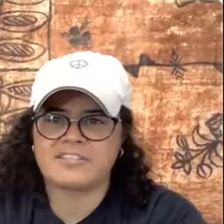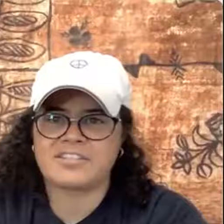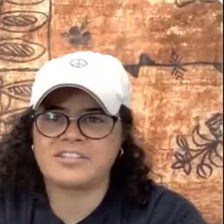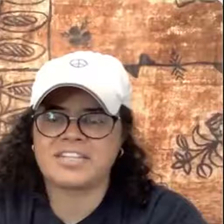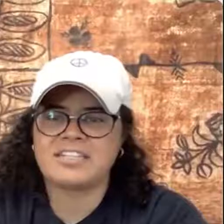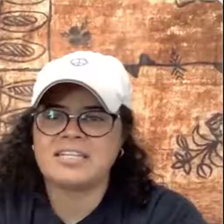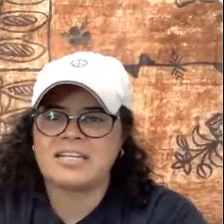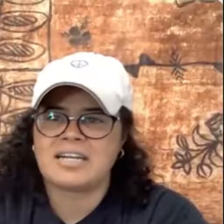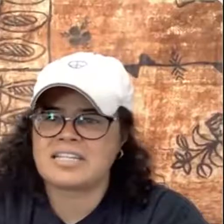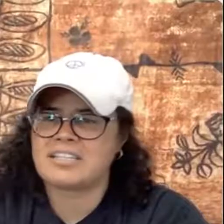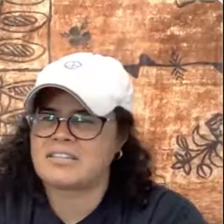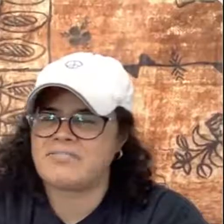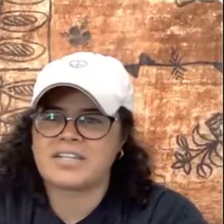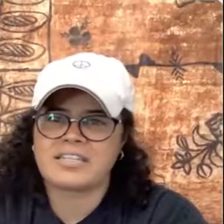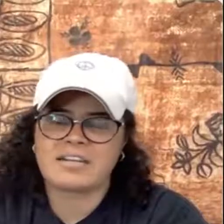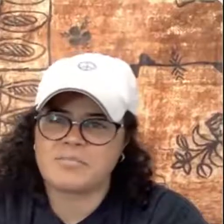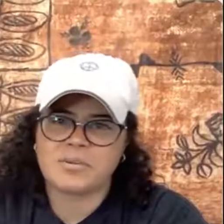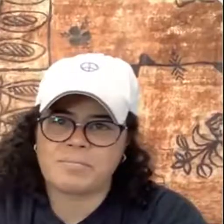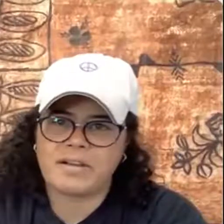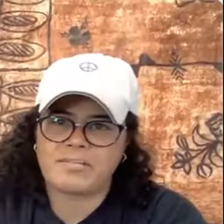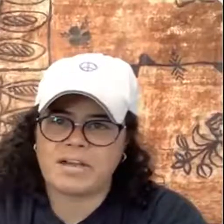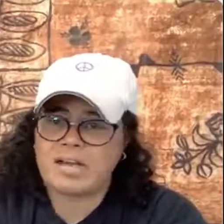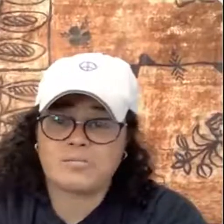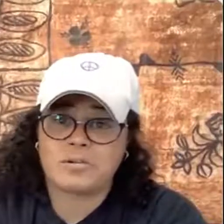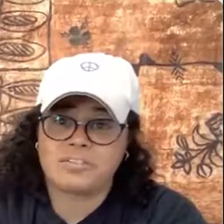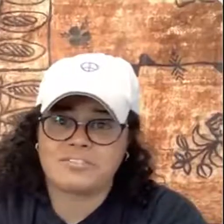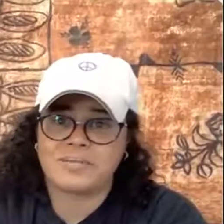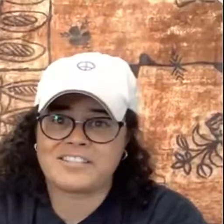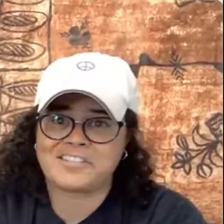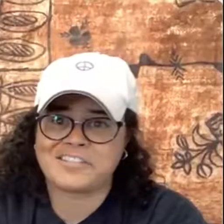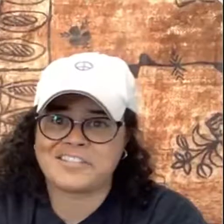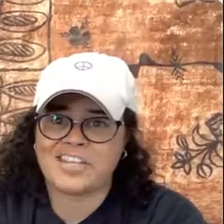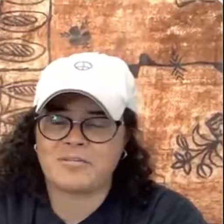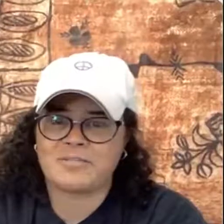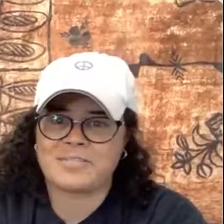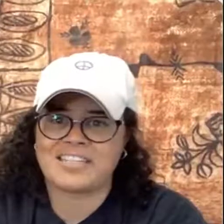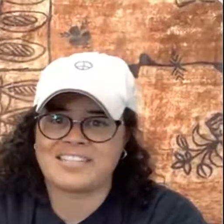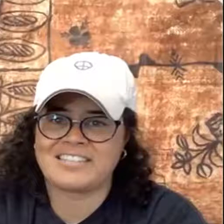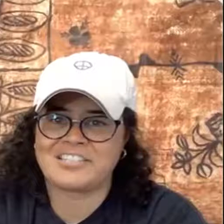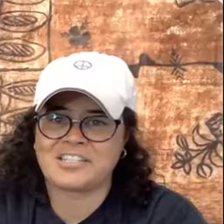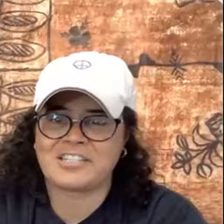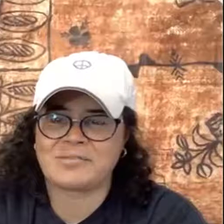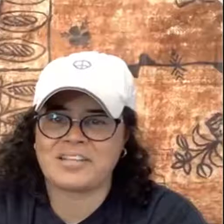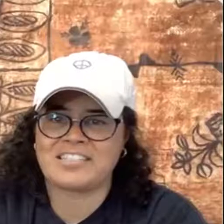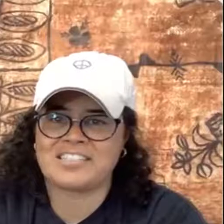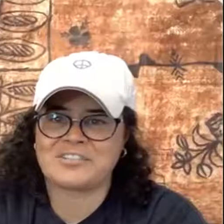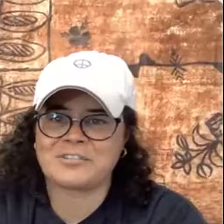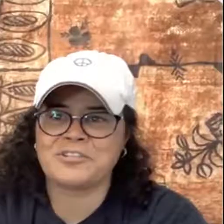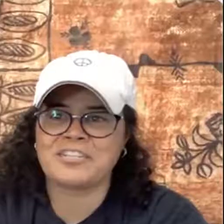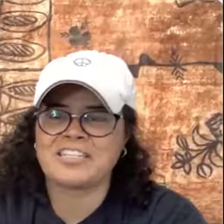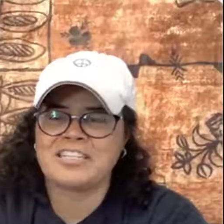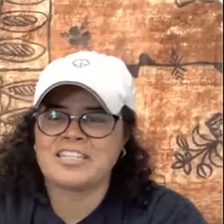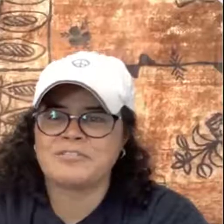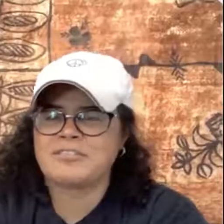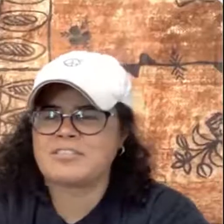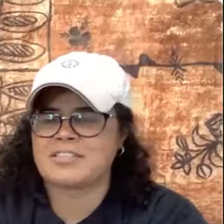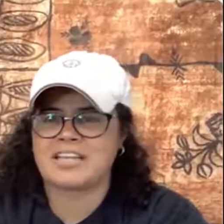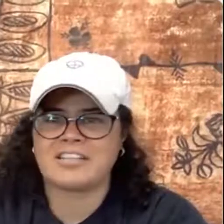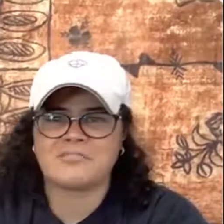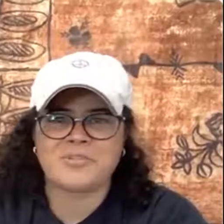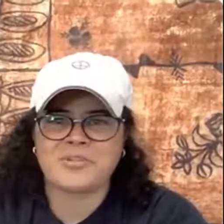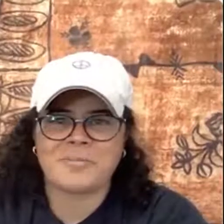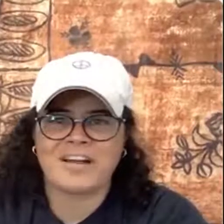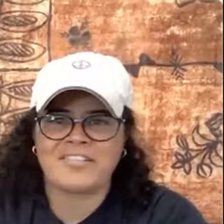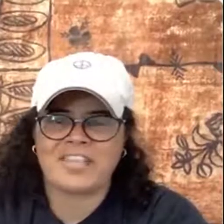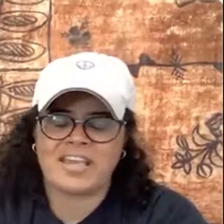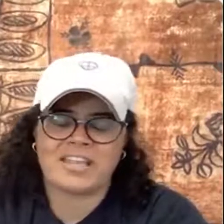in Arizona. You can find out more about what we've been doing on our website, IndigenousWays.org. We'll also tell